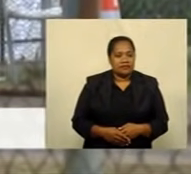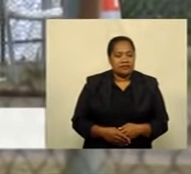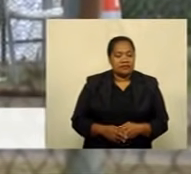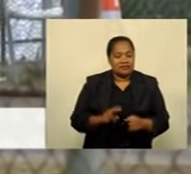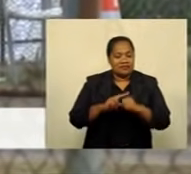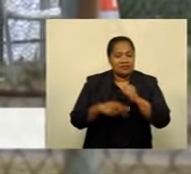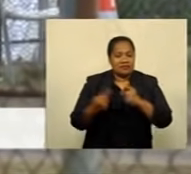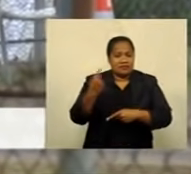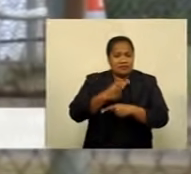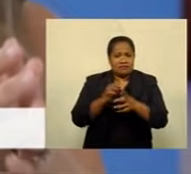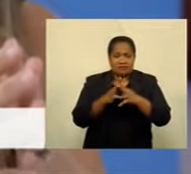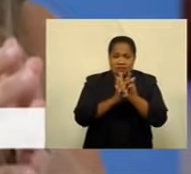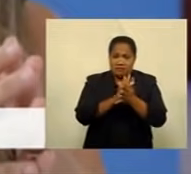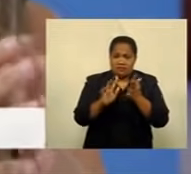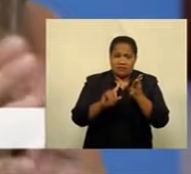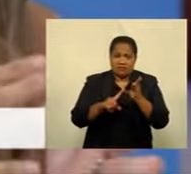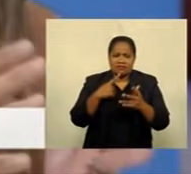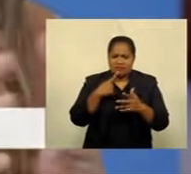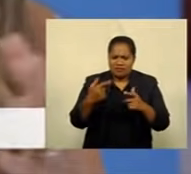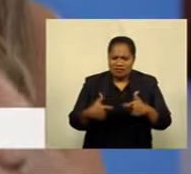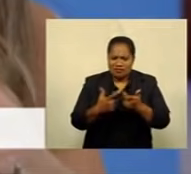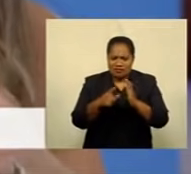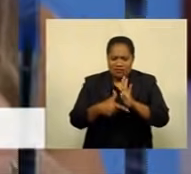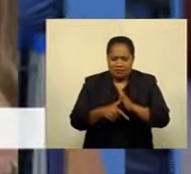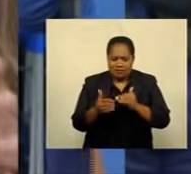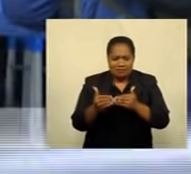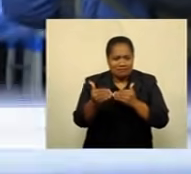In the news tonight, WHO says challenging times ahead.